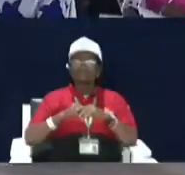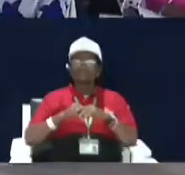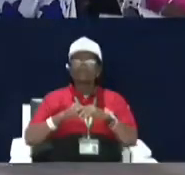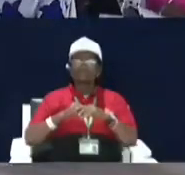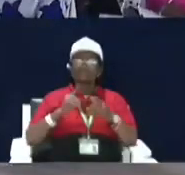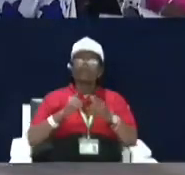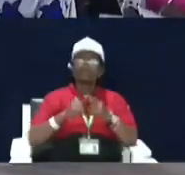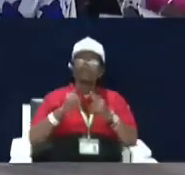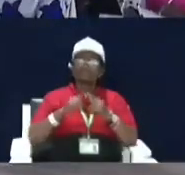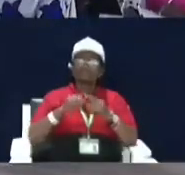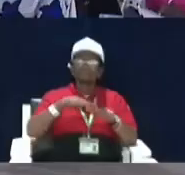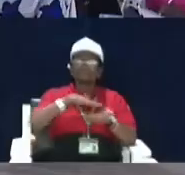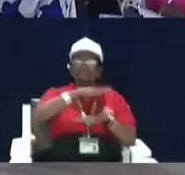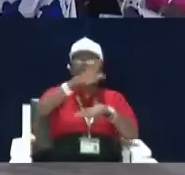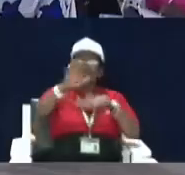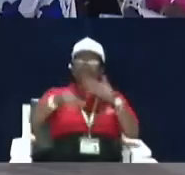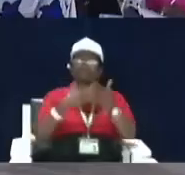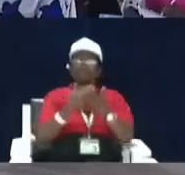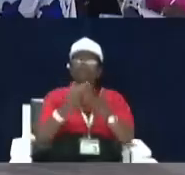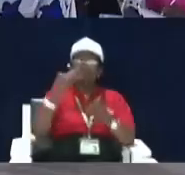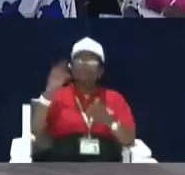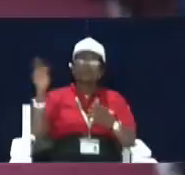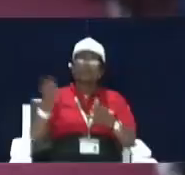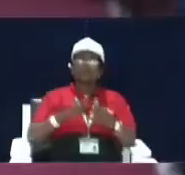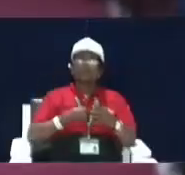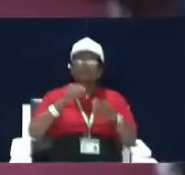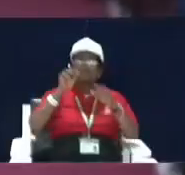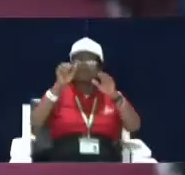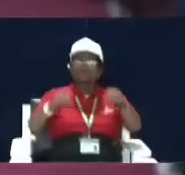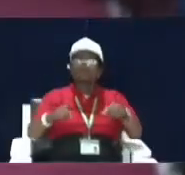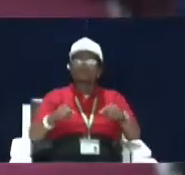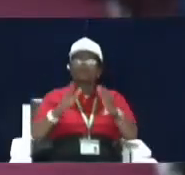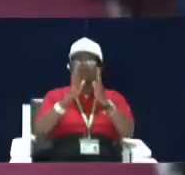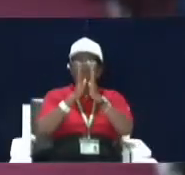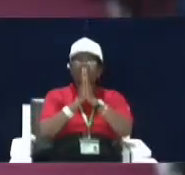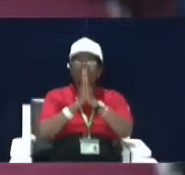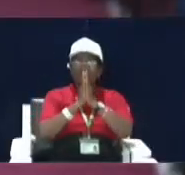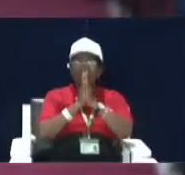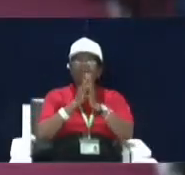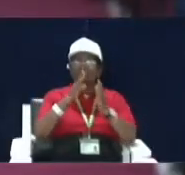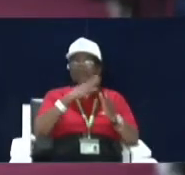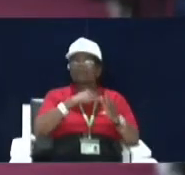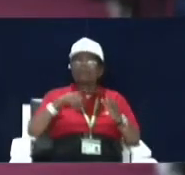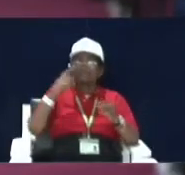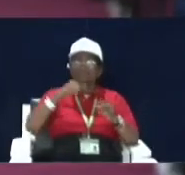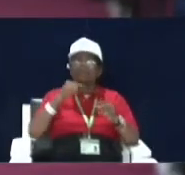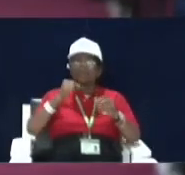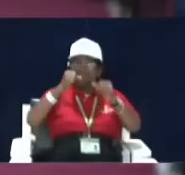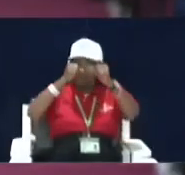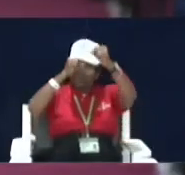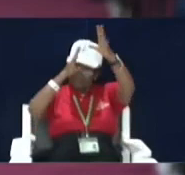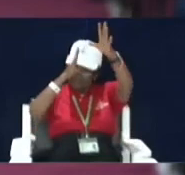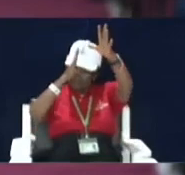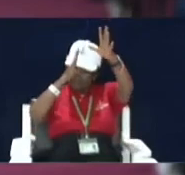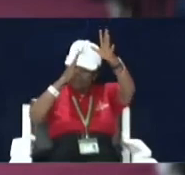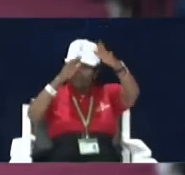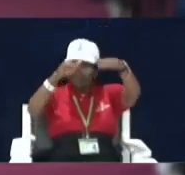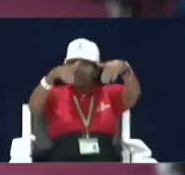Then all of us can pray and say, Father, give me my multiple